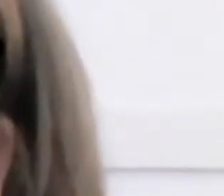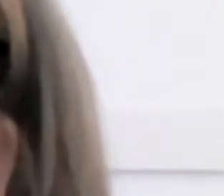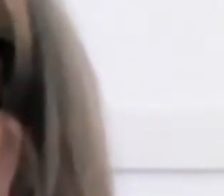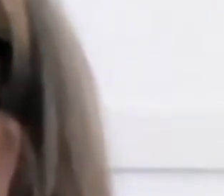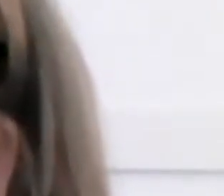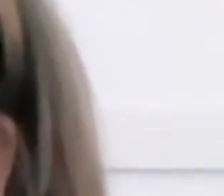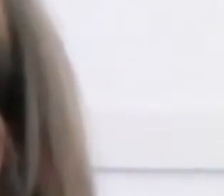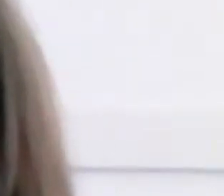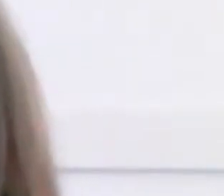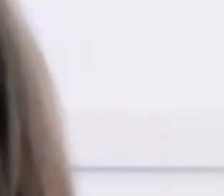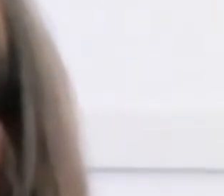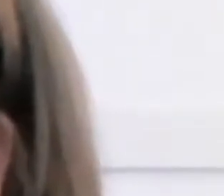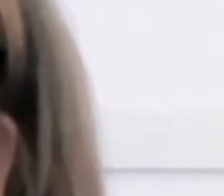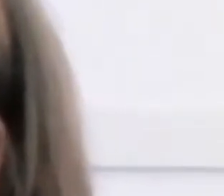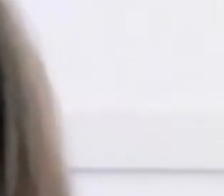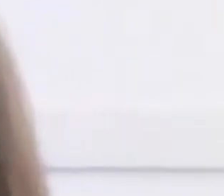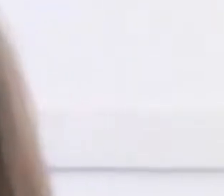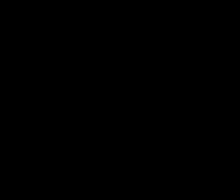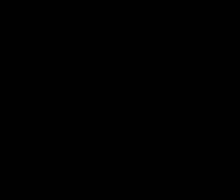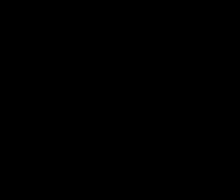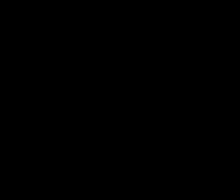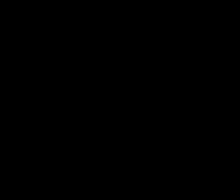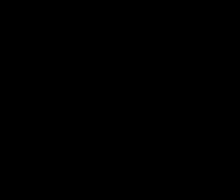And also, thank you for letting me come. I love Vermont.